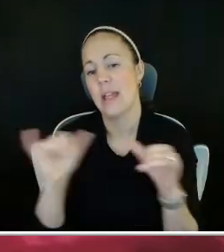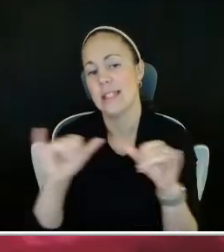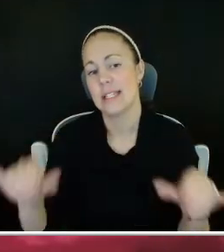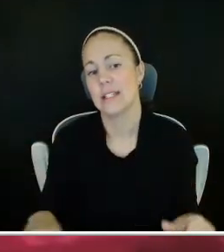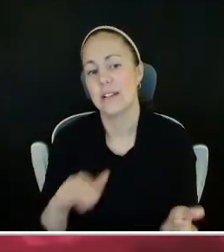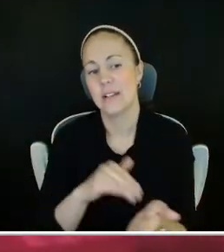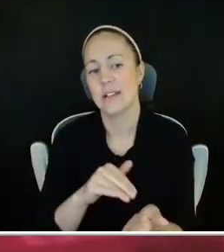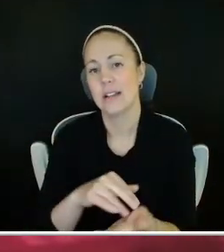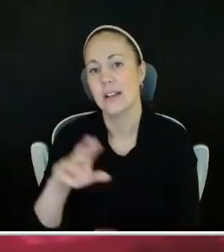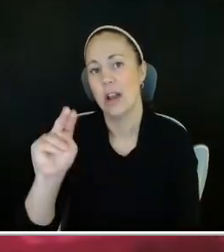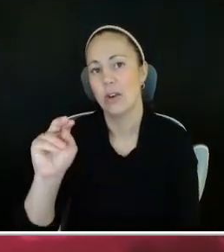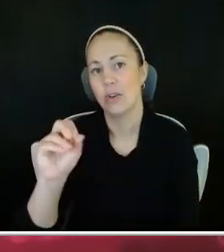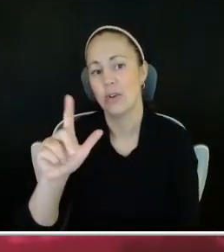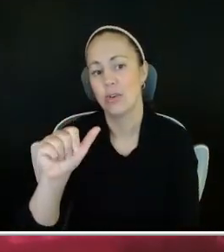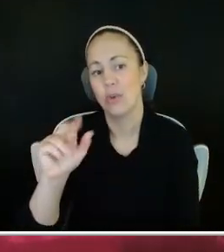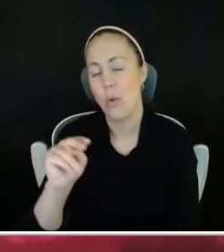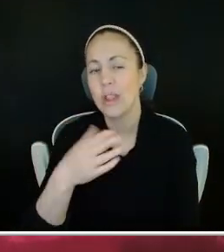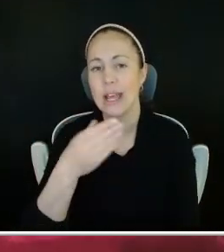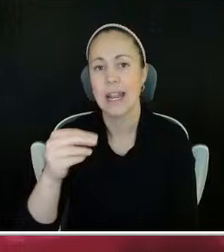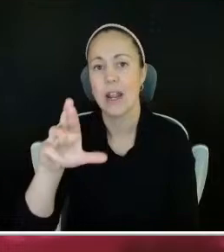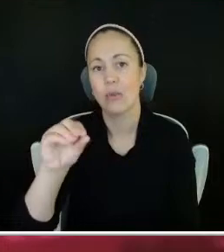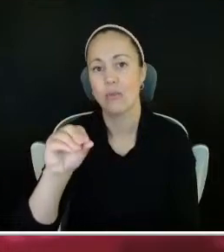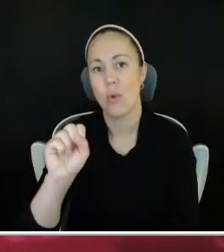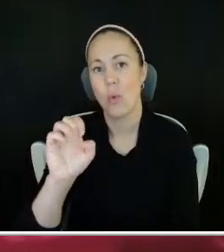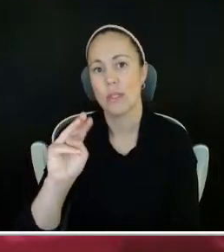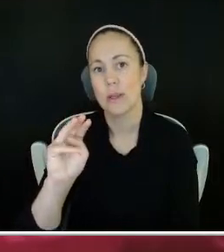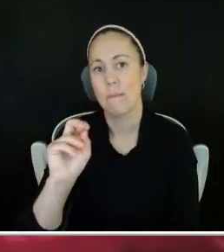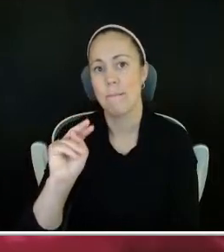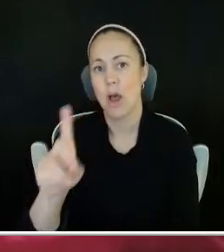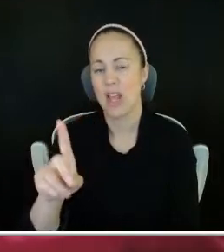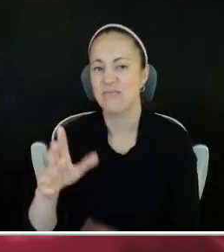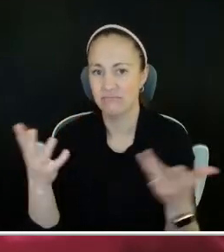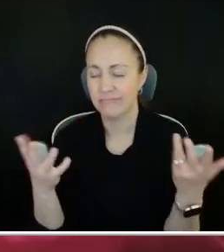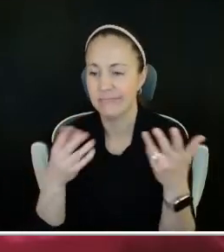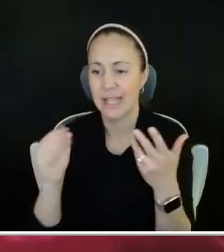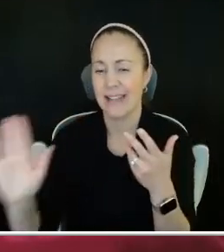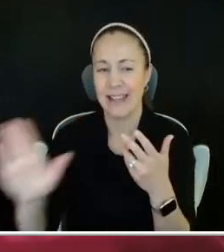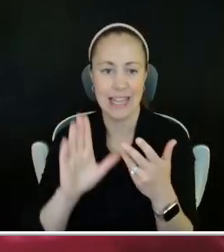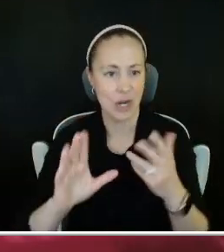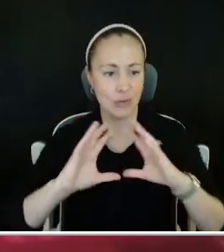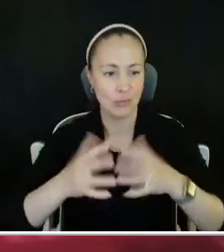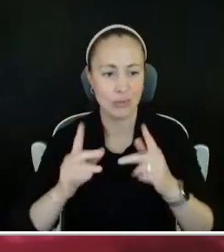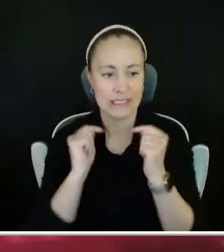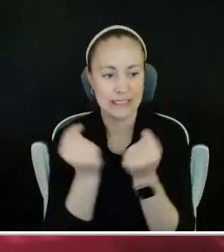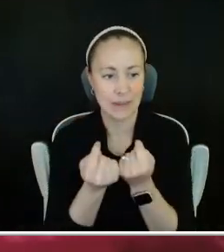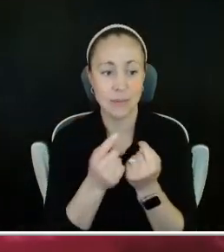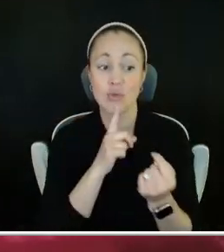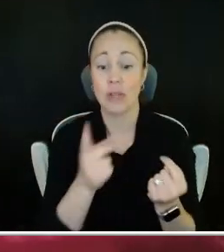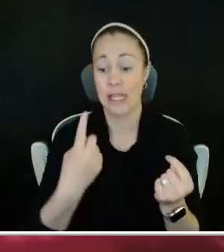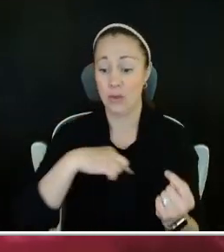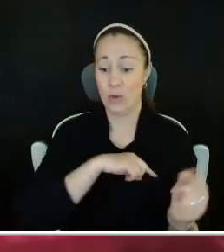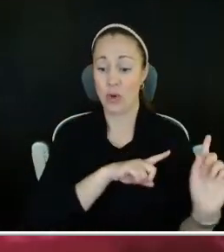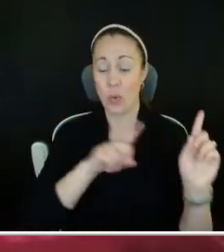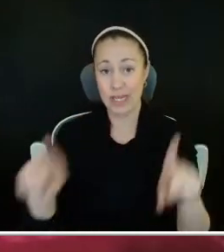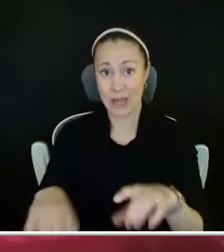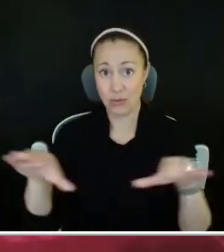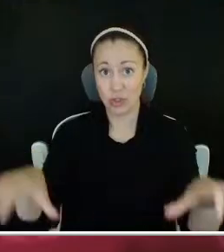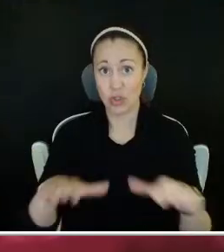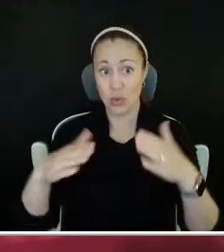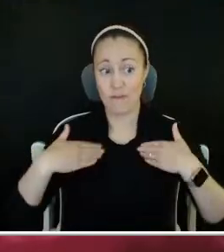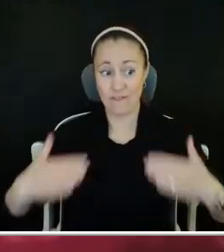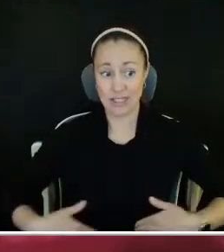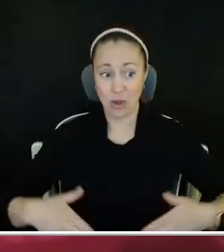Dr. Rosemont, our cardiologist, and his crew. So we're going down to do physicals on some of our players